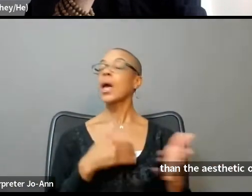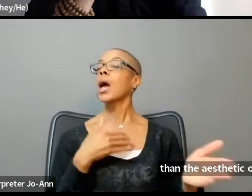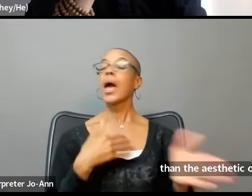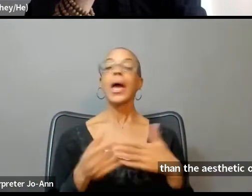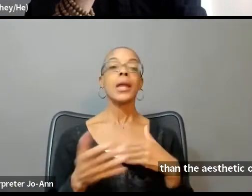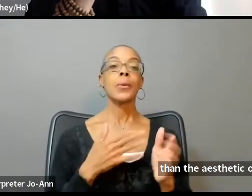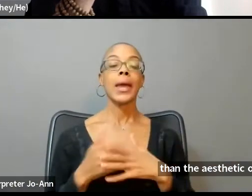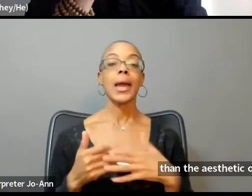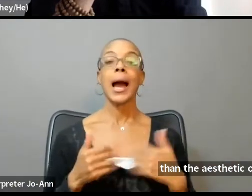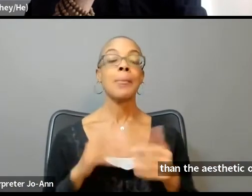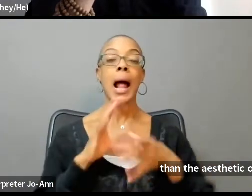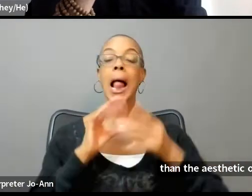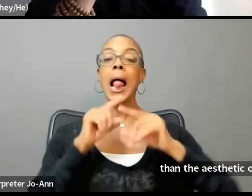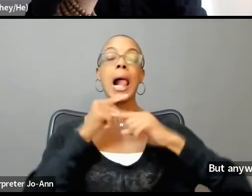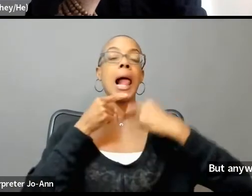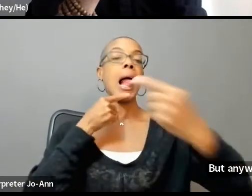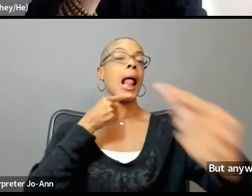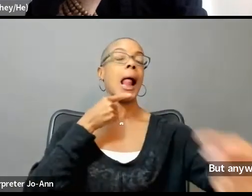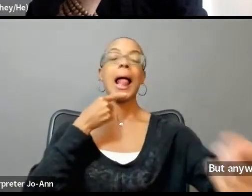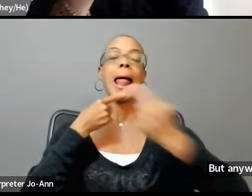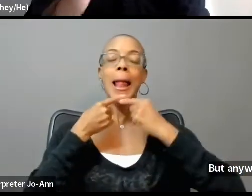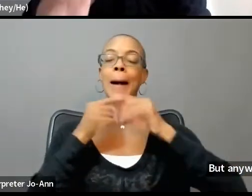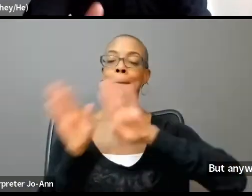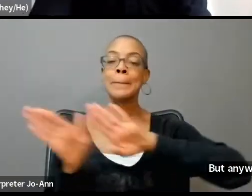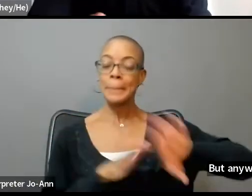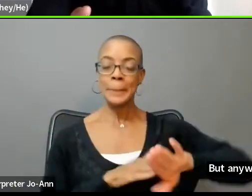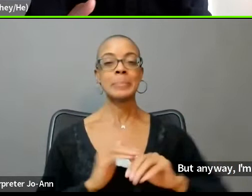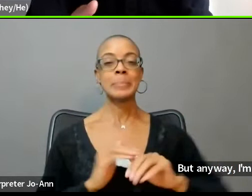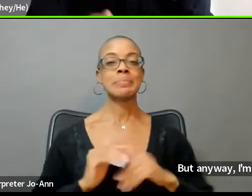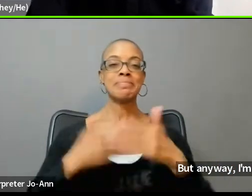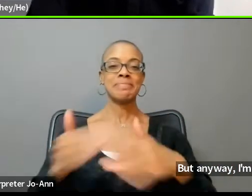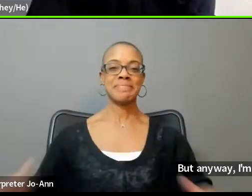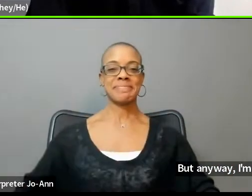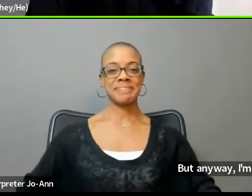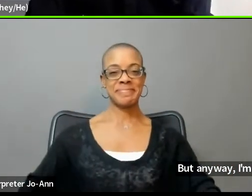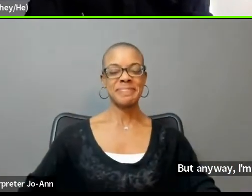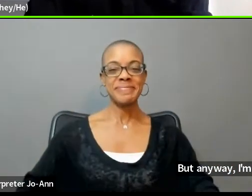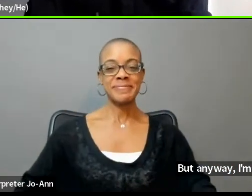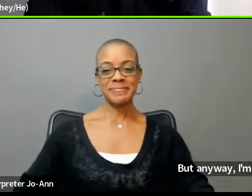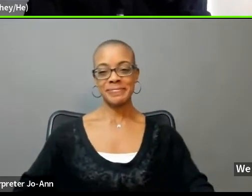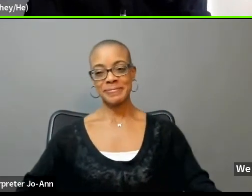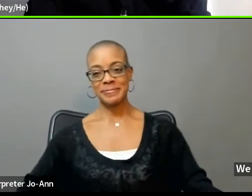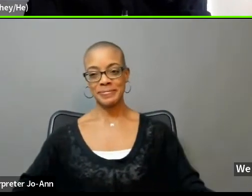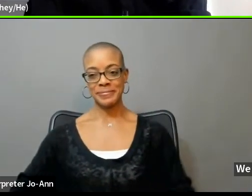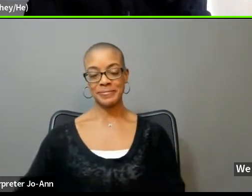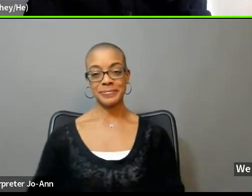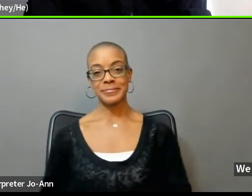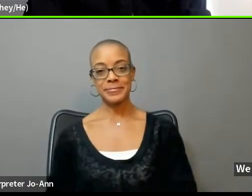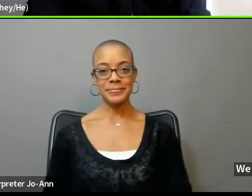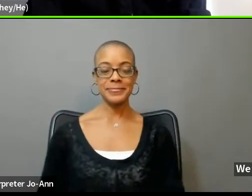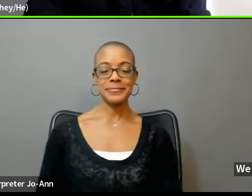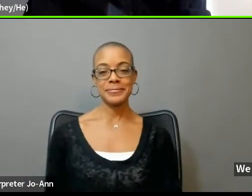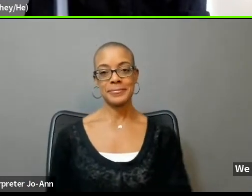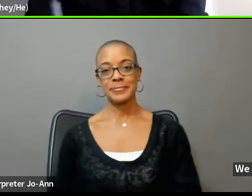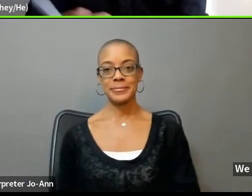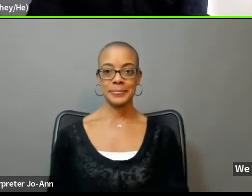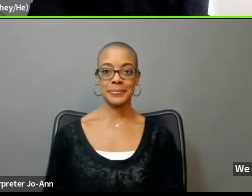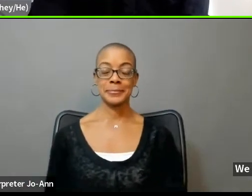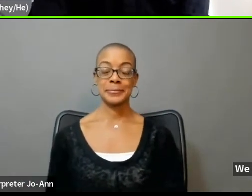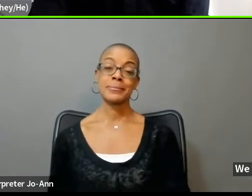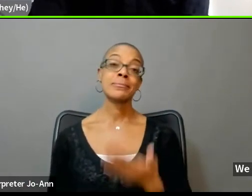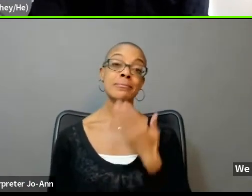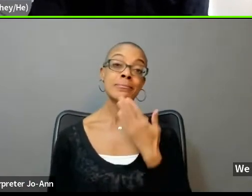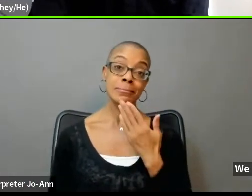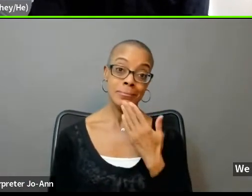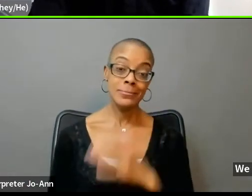gonna get off my soapbox. We're gonna move on. Thank you so much. Yeah, I mean, when you were